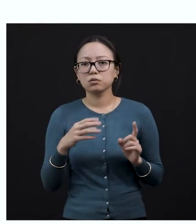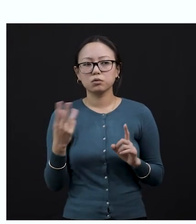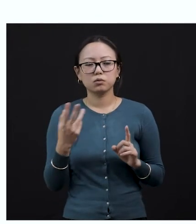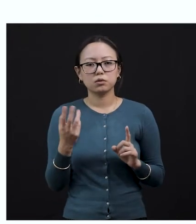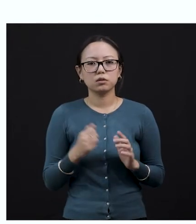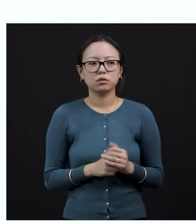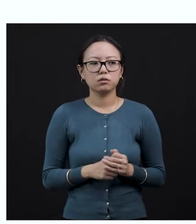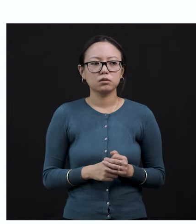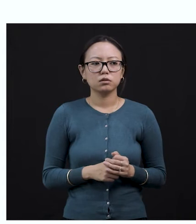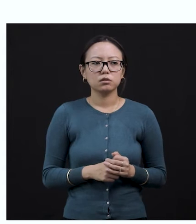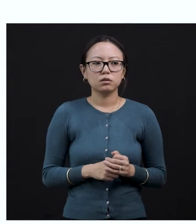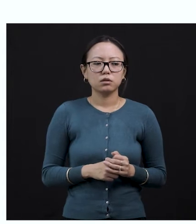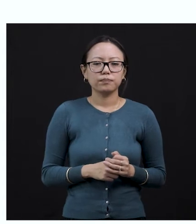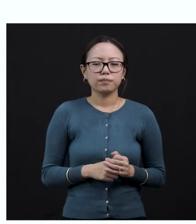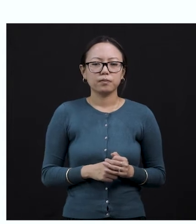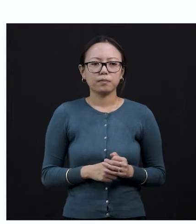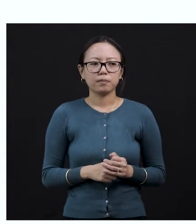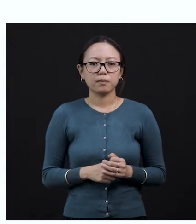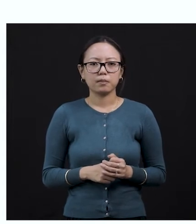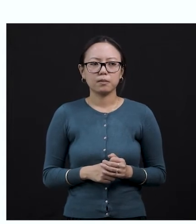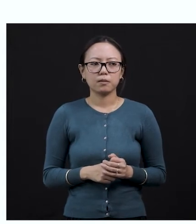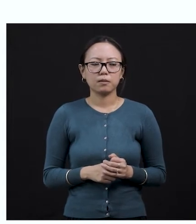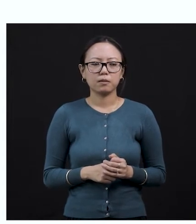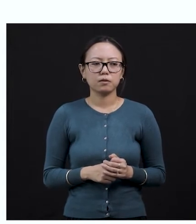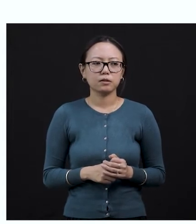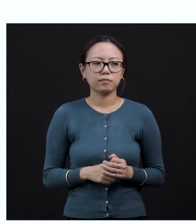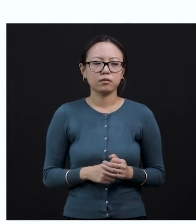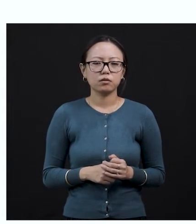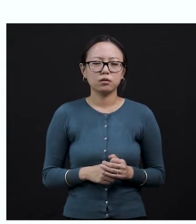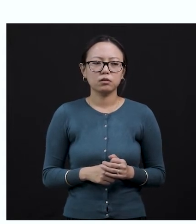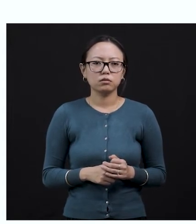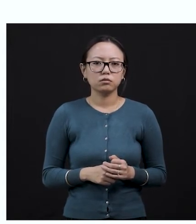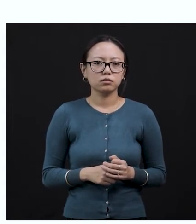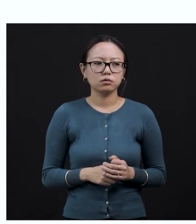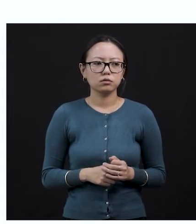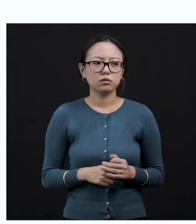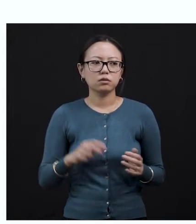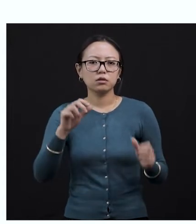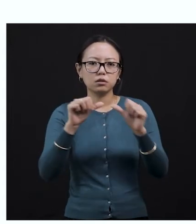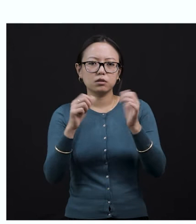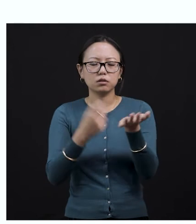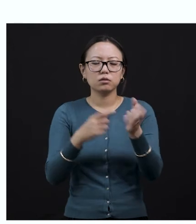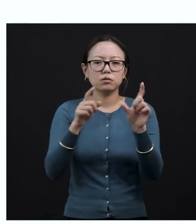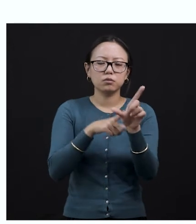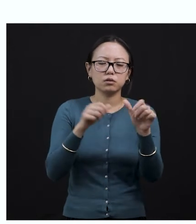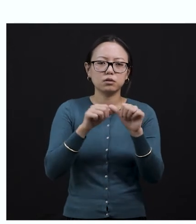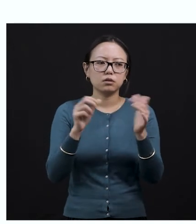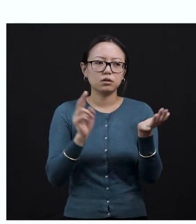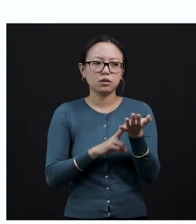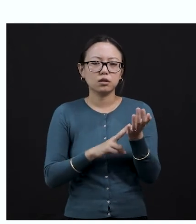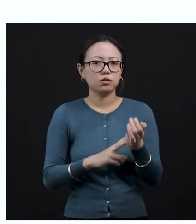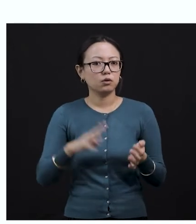the Varnas, okay? So in Aryan society, they had divisions, right? So based on